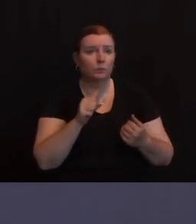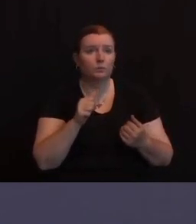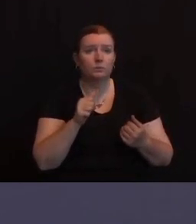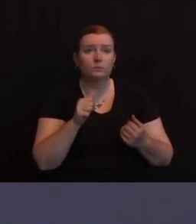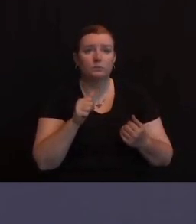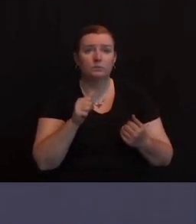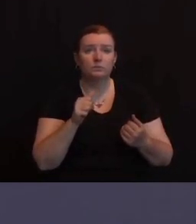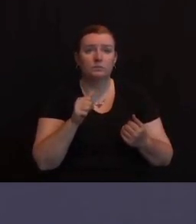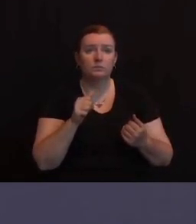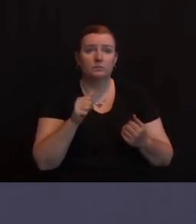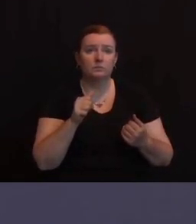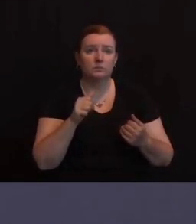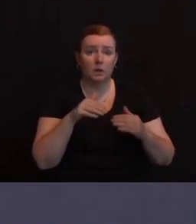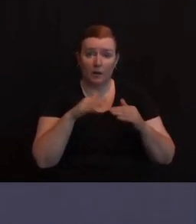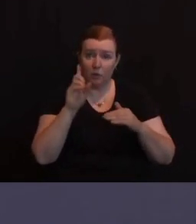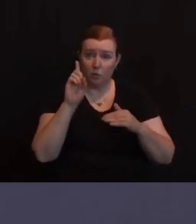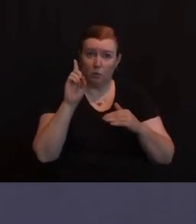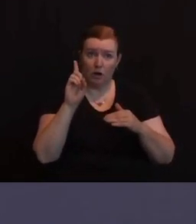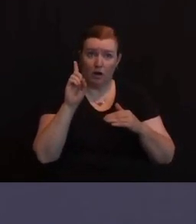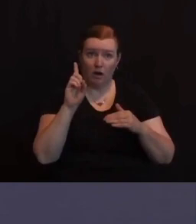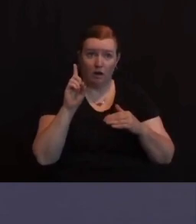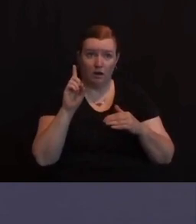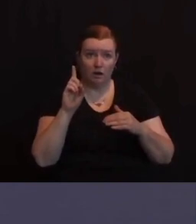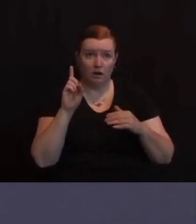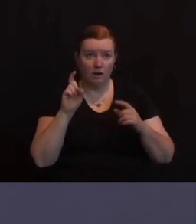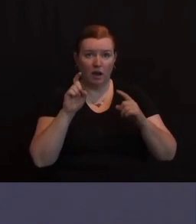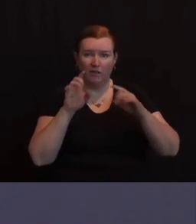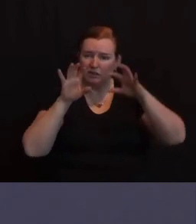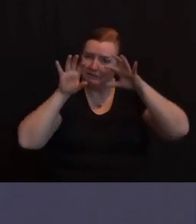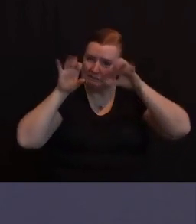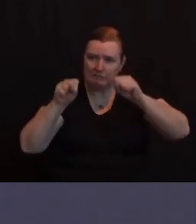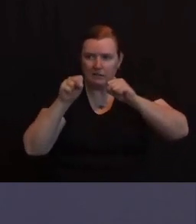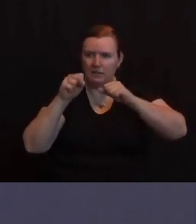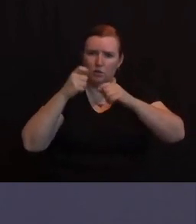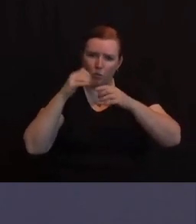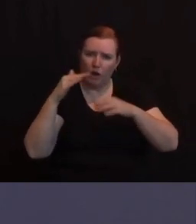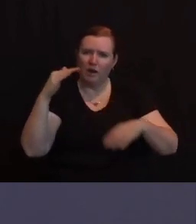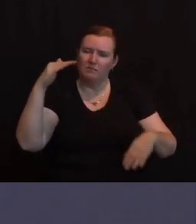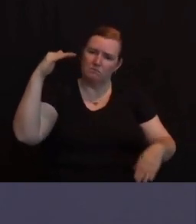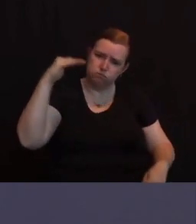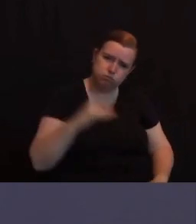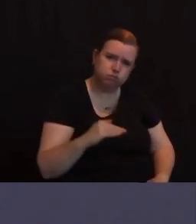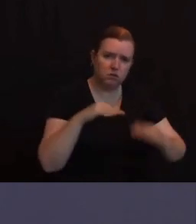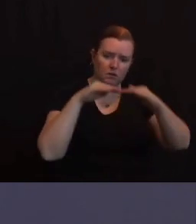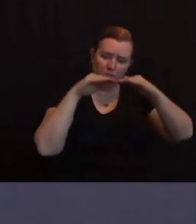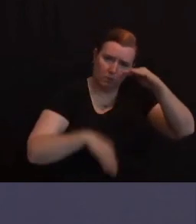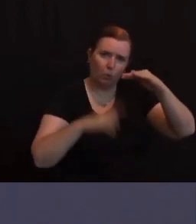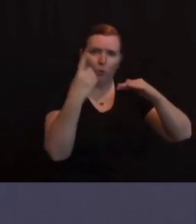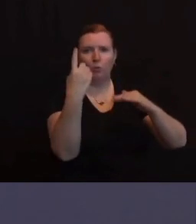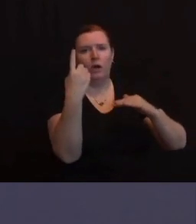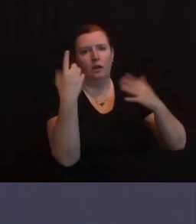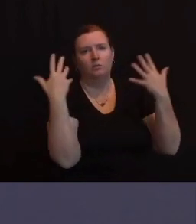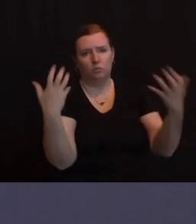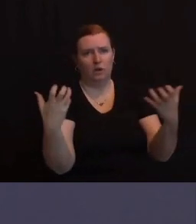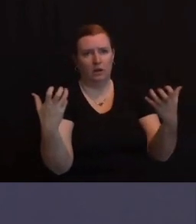us. Do you have the chart of the RT handy? Is that possible? Just to remind folks of,